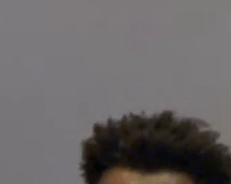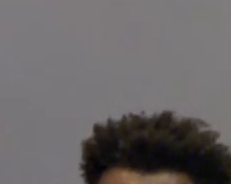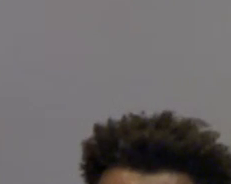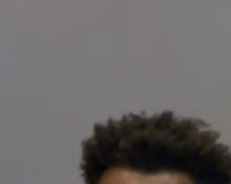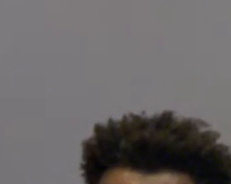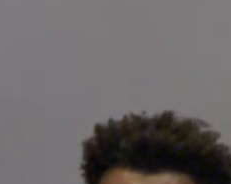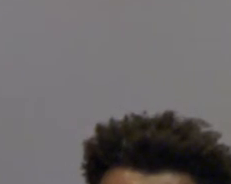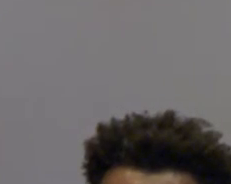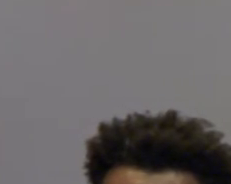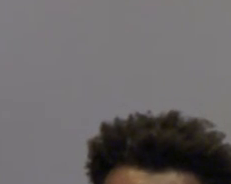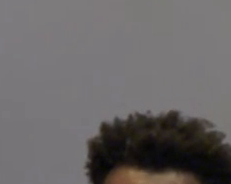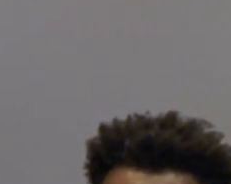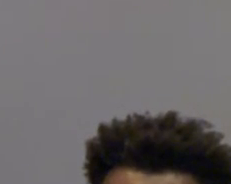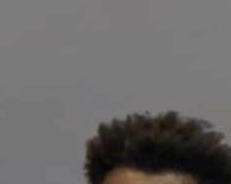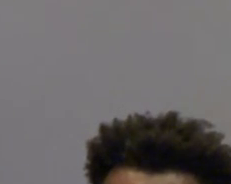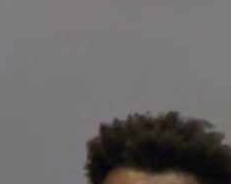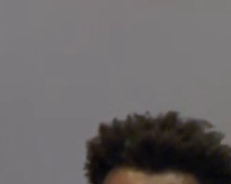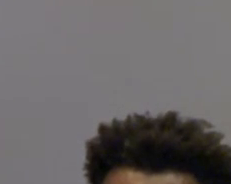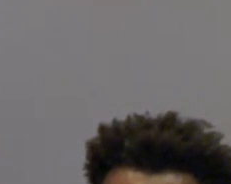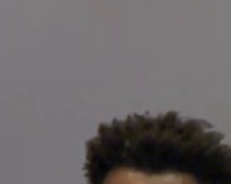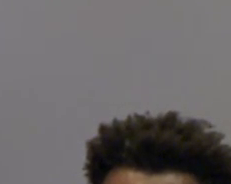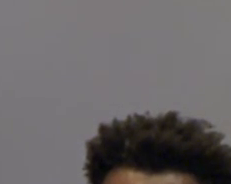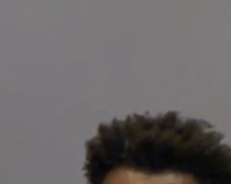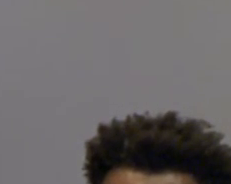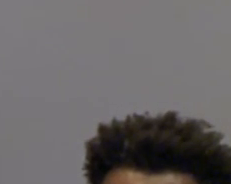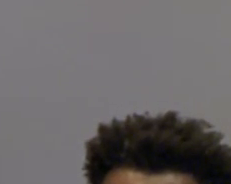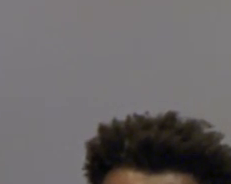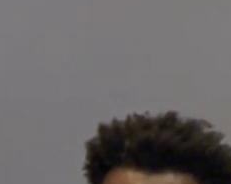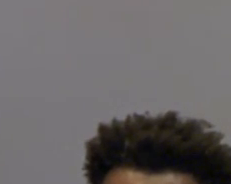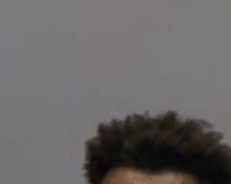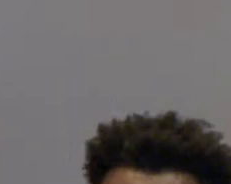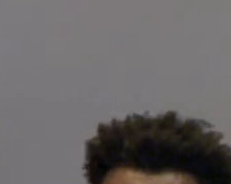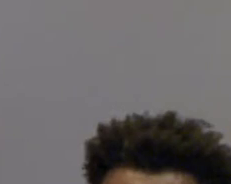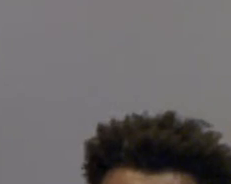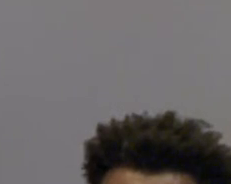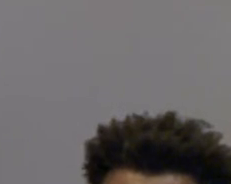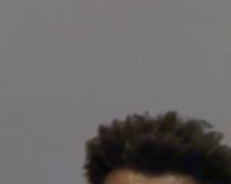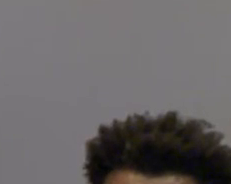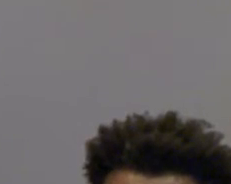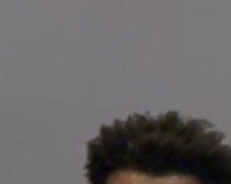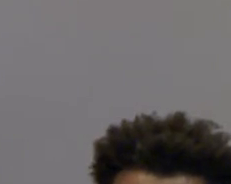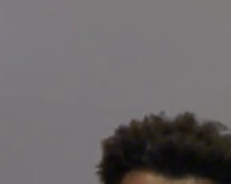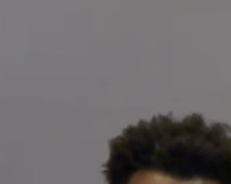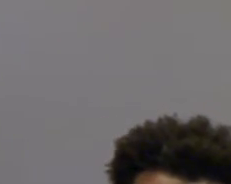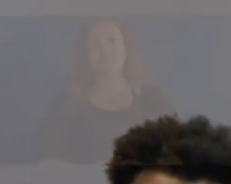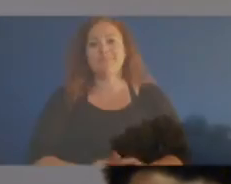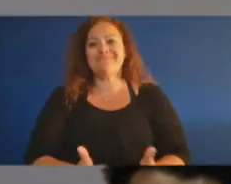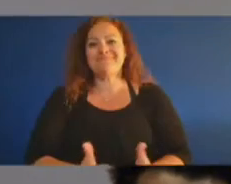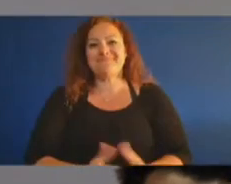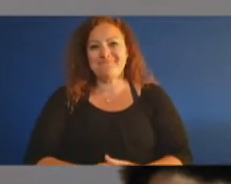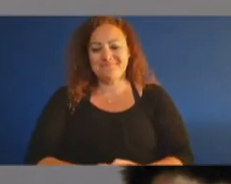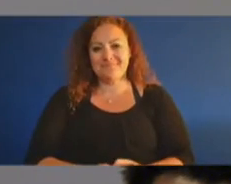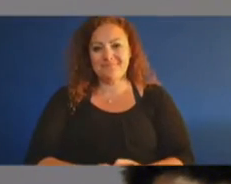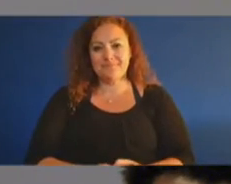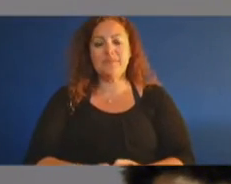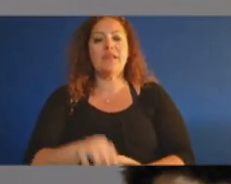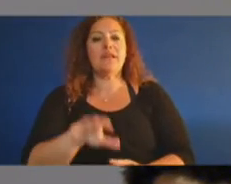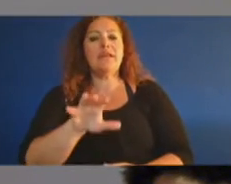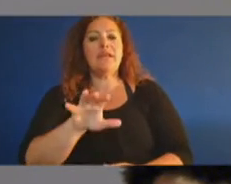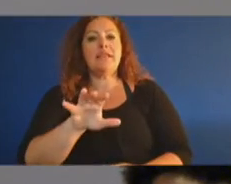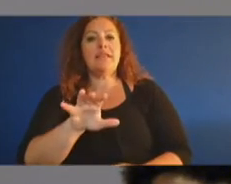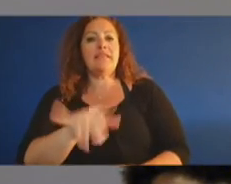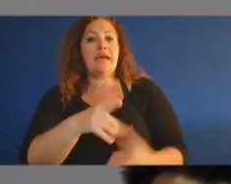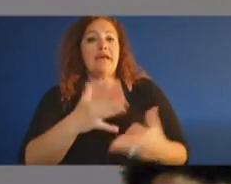space here which is currently vacant and doesn't have any trips associated with it on a per day basis we'll jump to